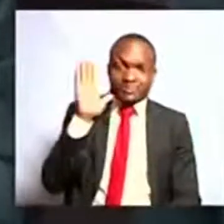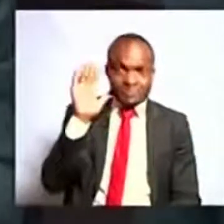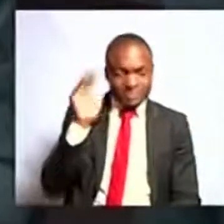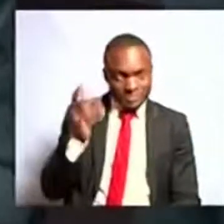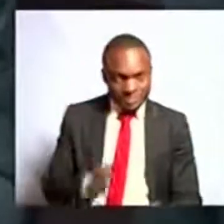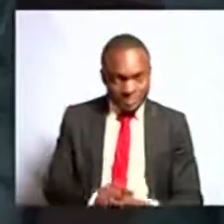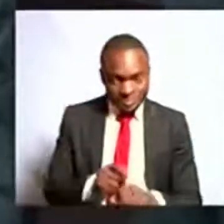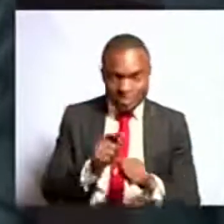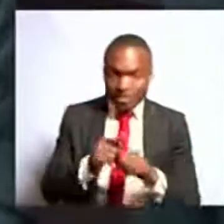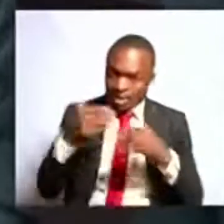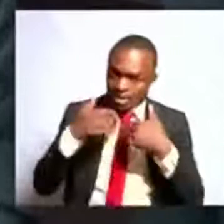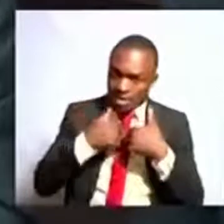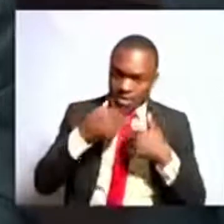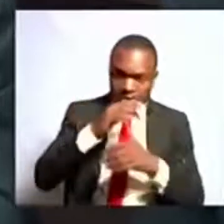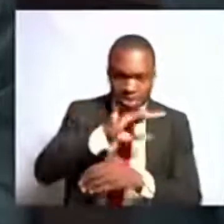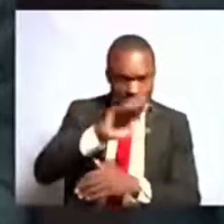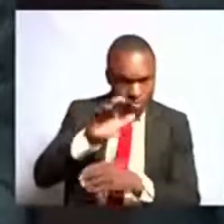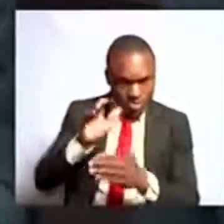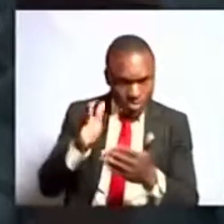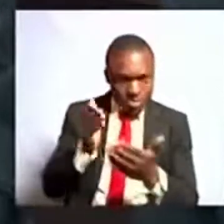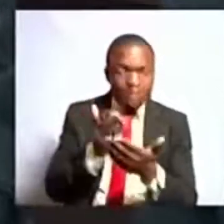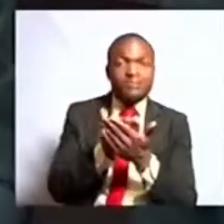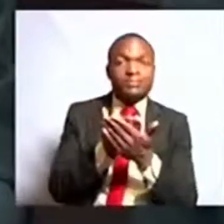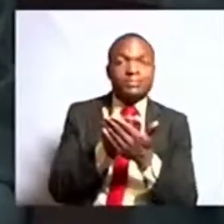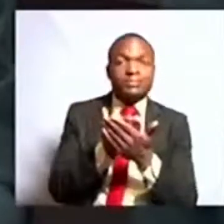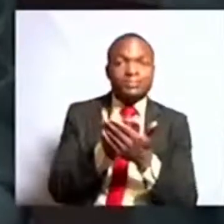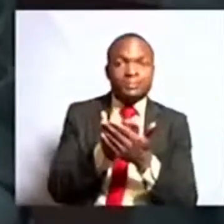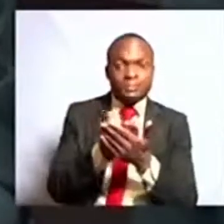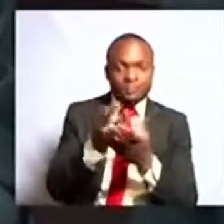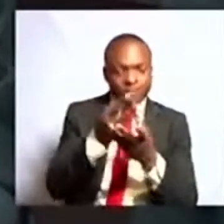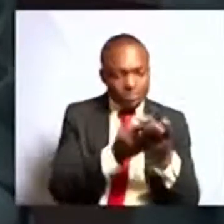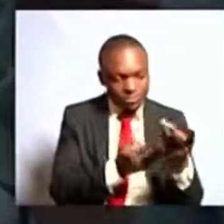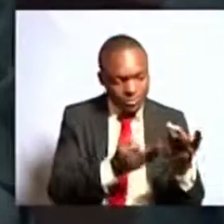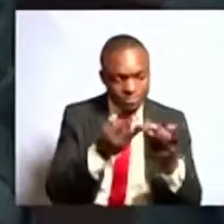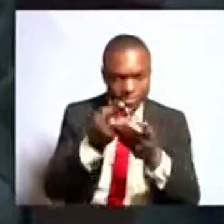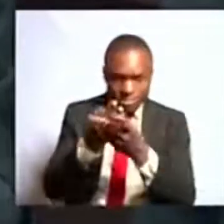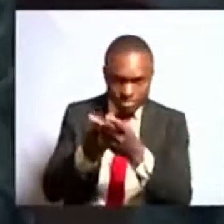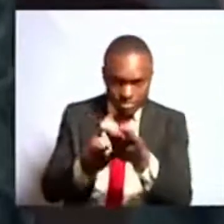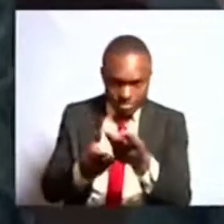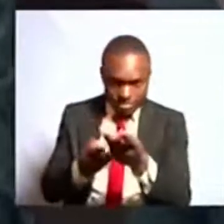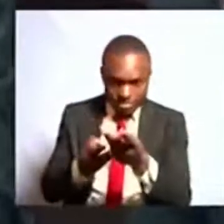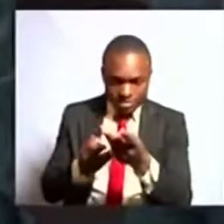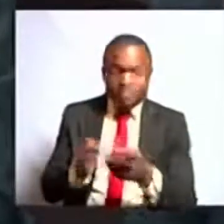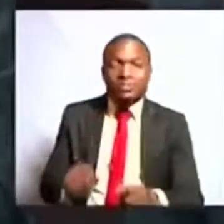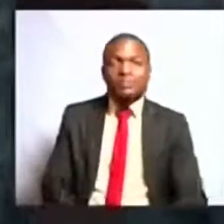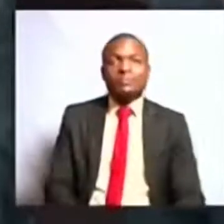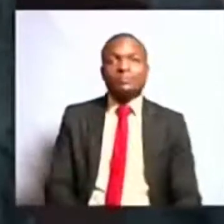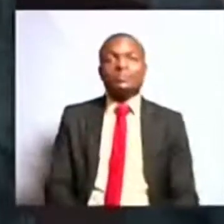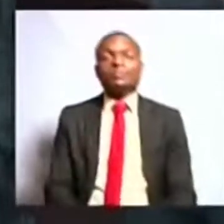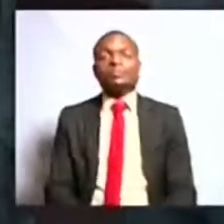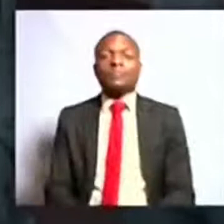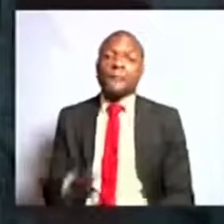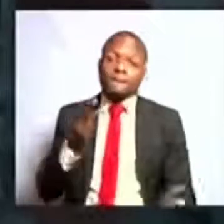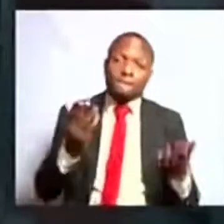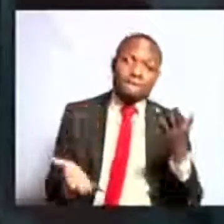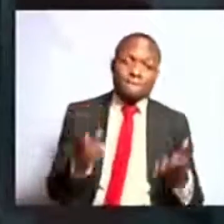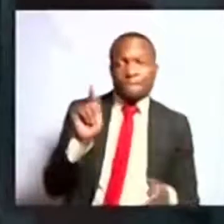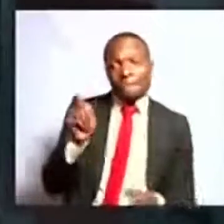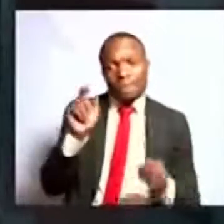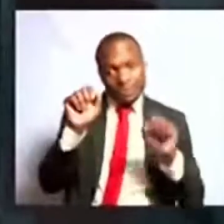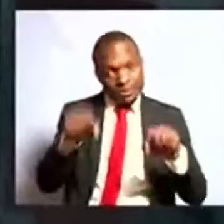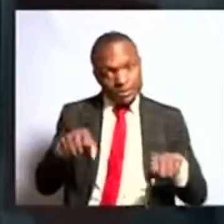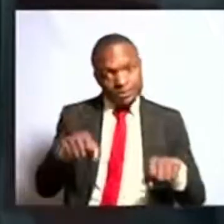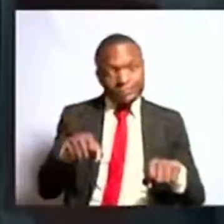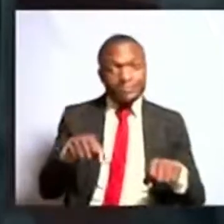And then it has also all the forms into it. So maybe that would be